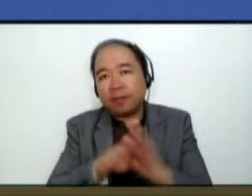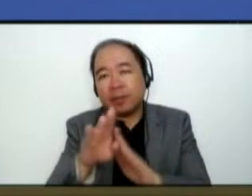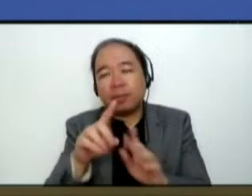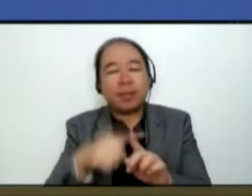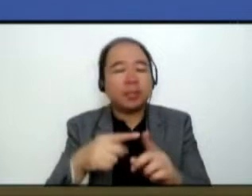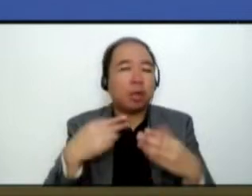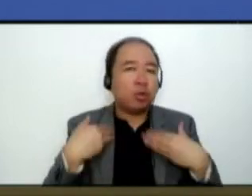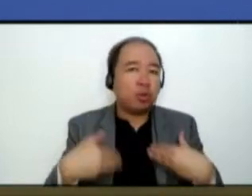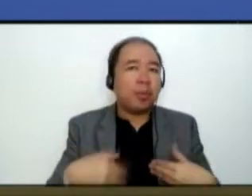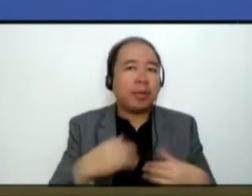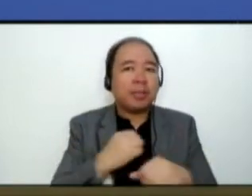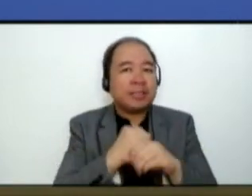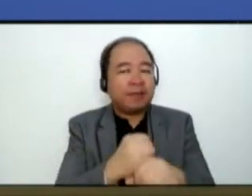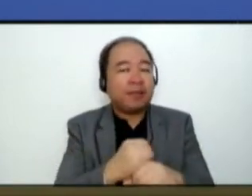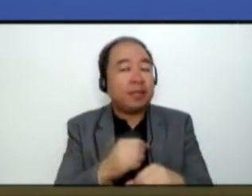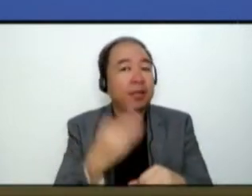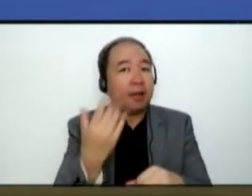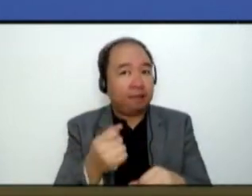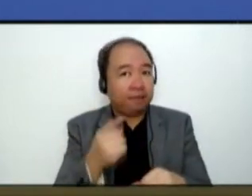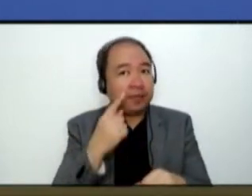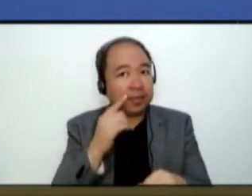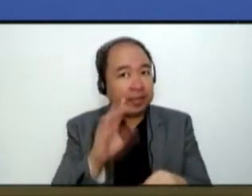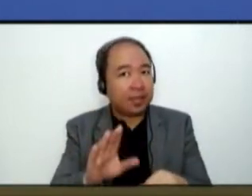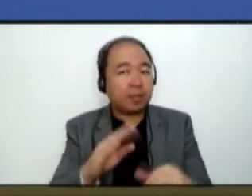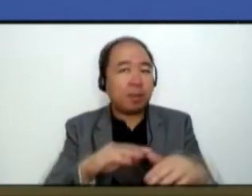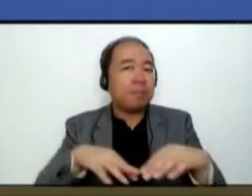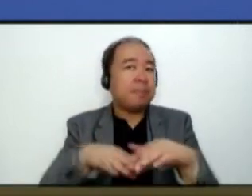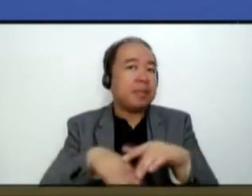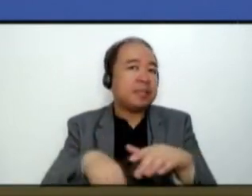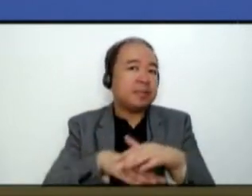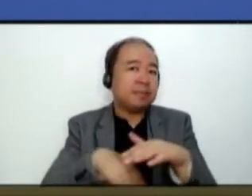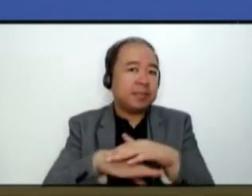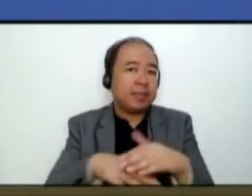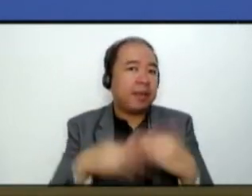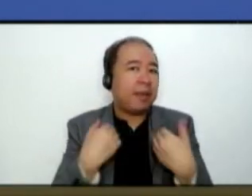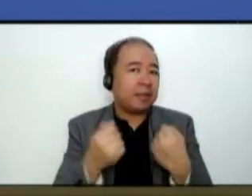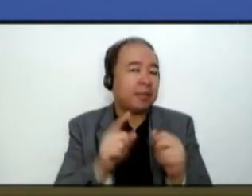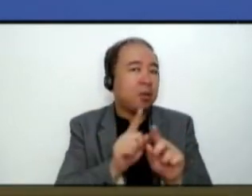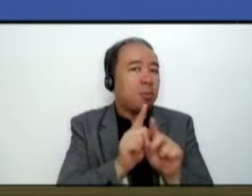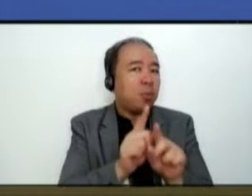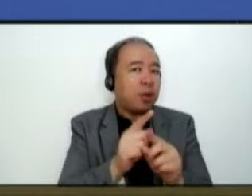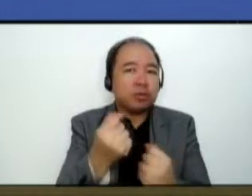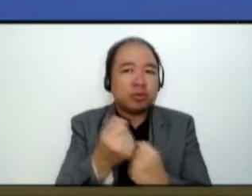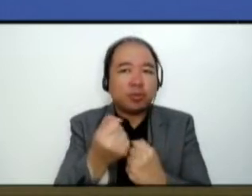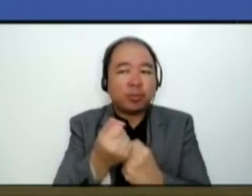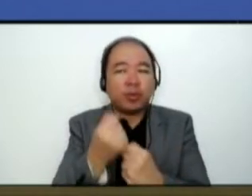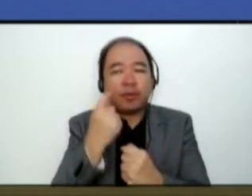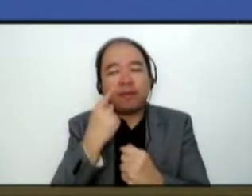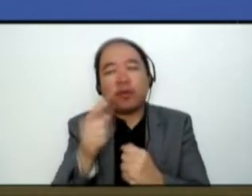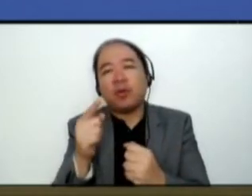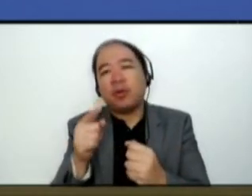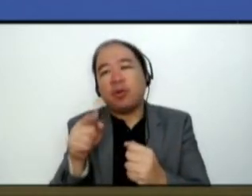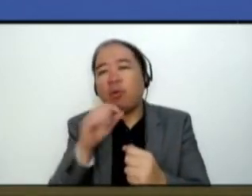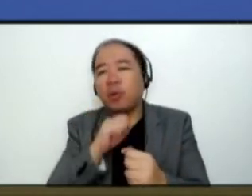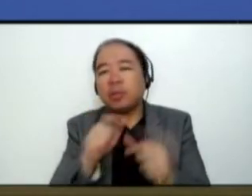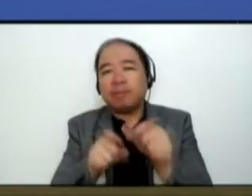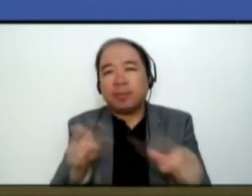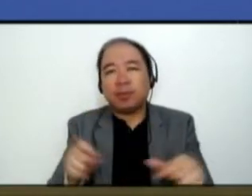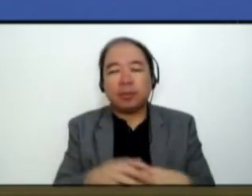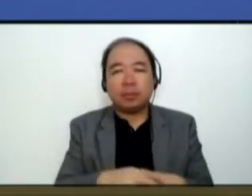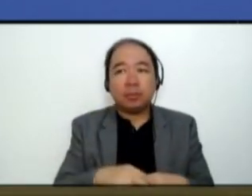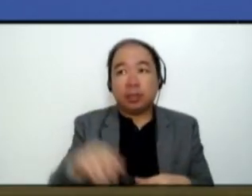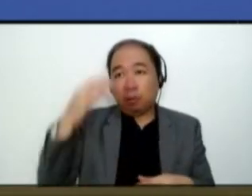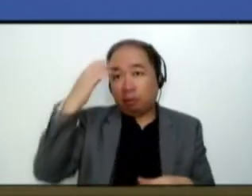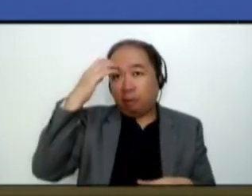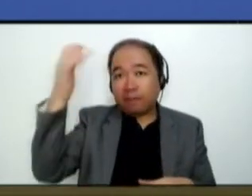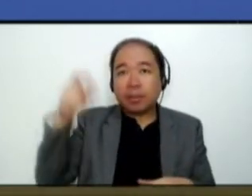volunteers, are actively providing basic health care and companionship to older persons. In addition, the Thai government